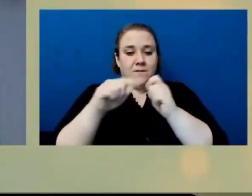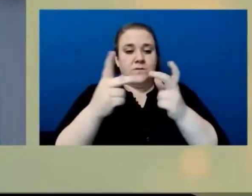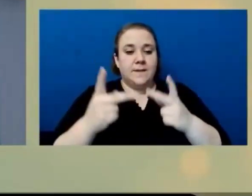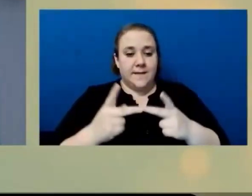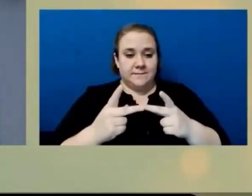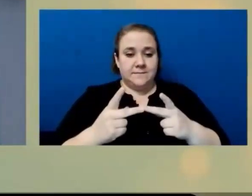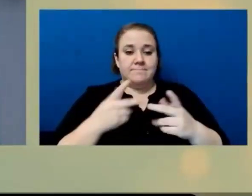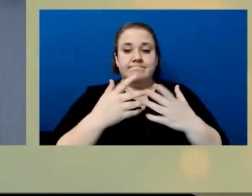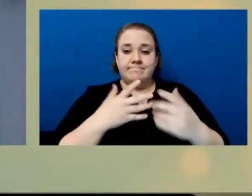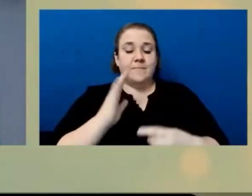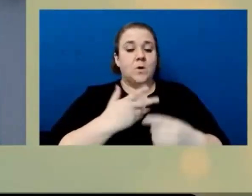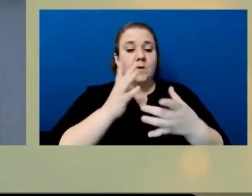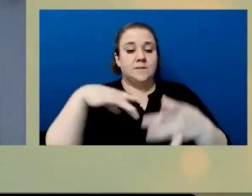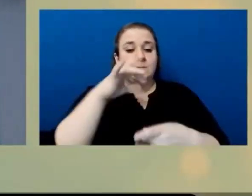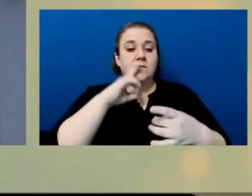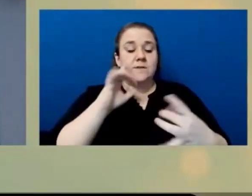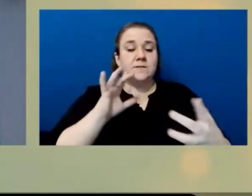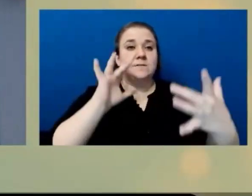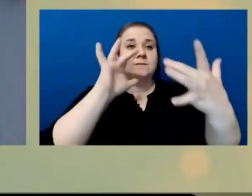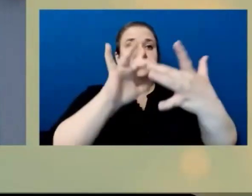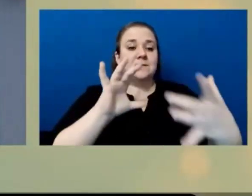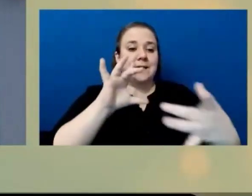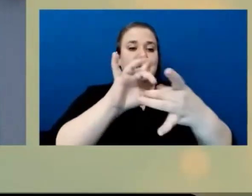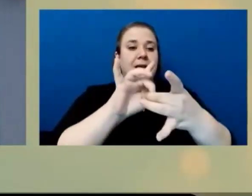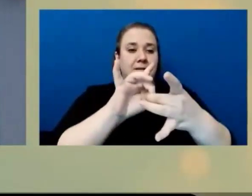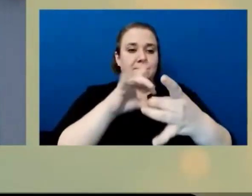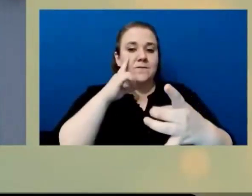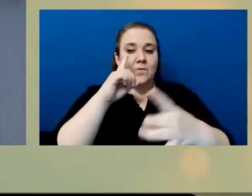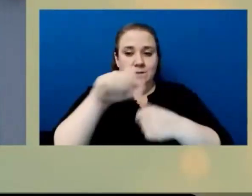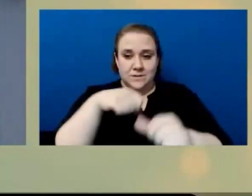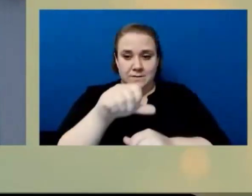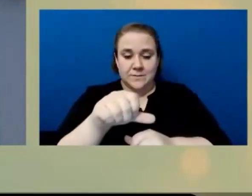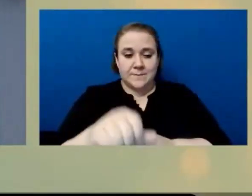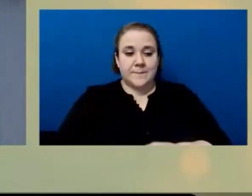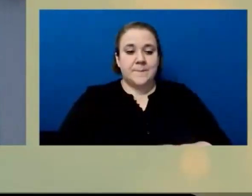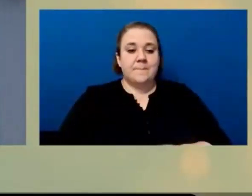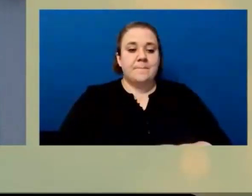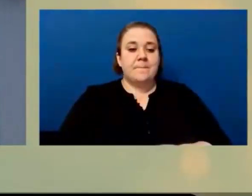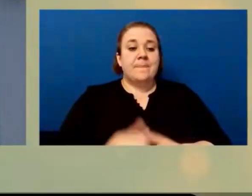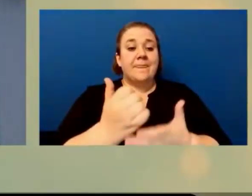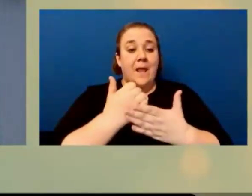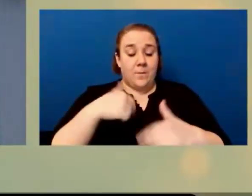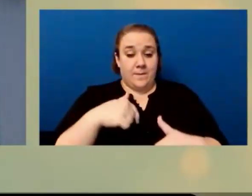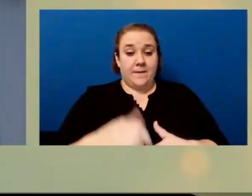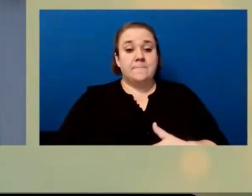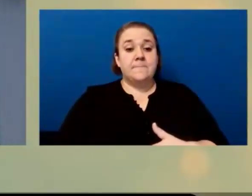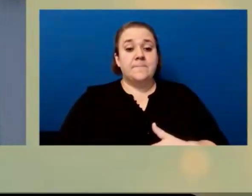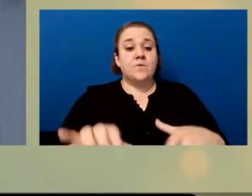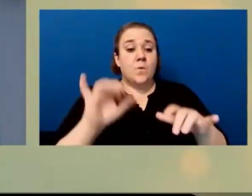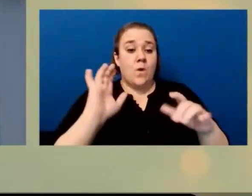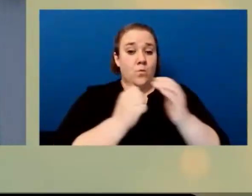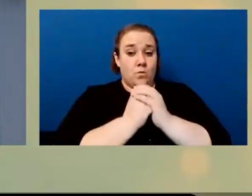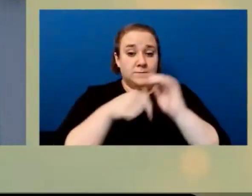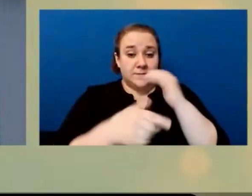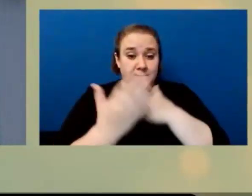in each of those places, even as our spirits reach out to connect us to one another. Helping me